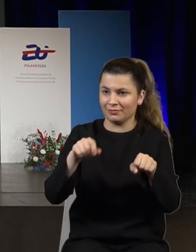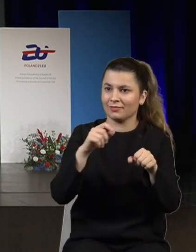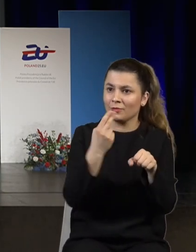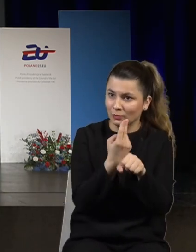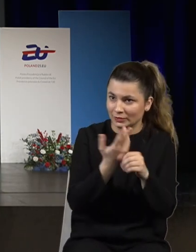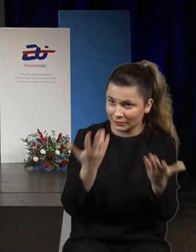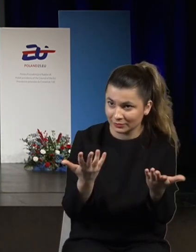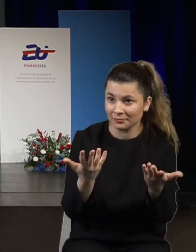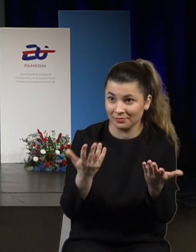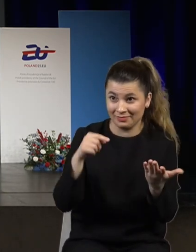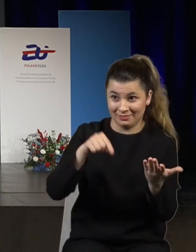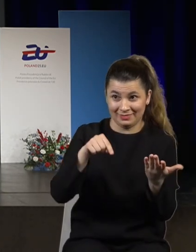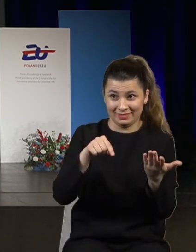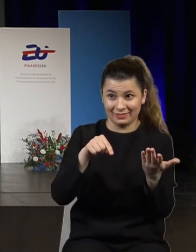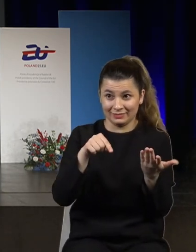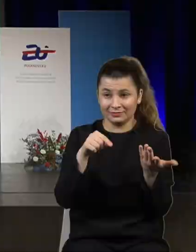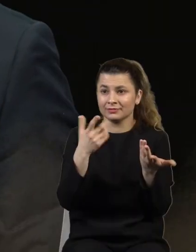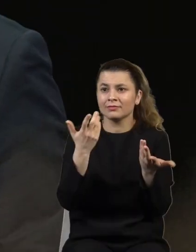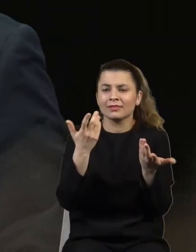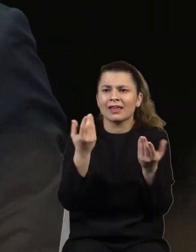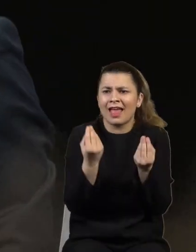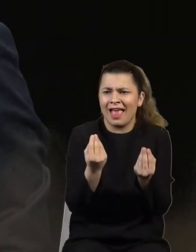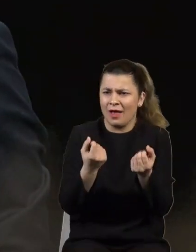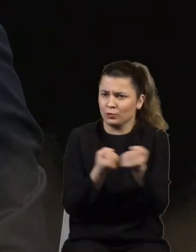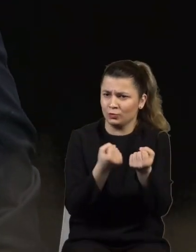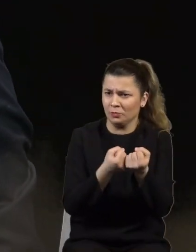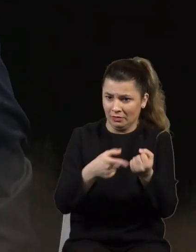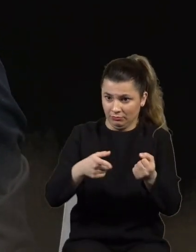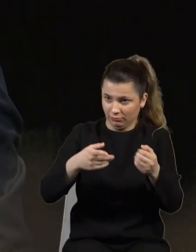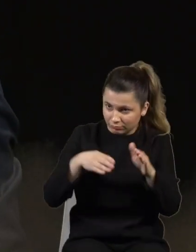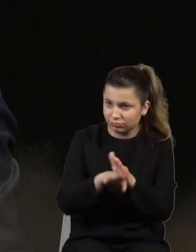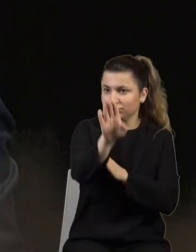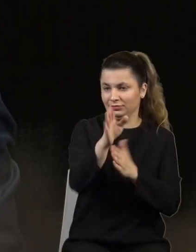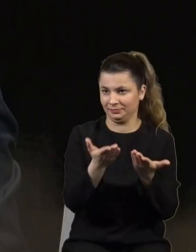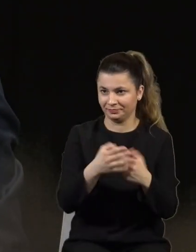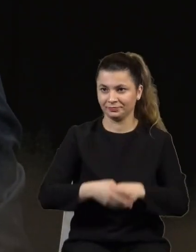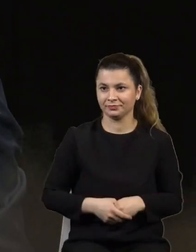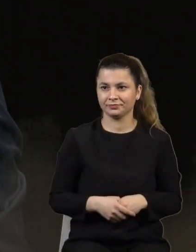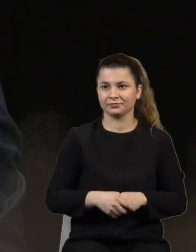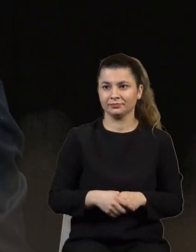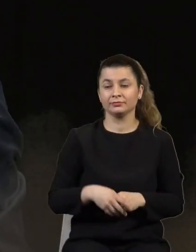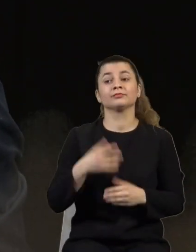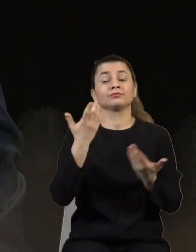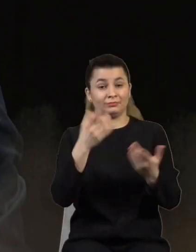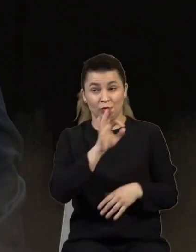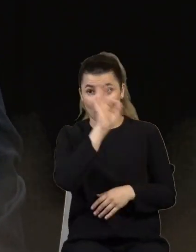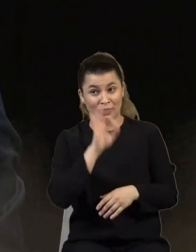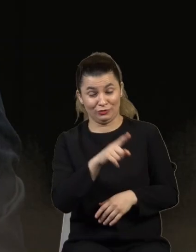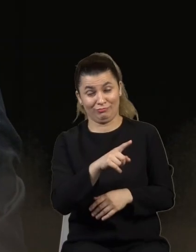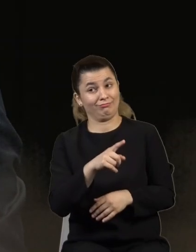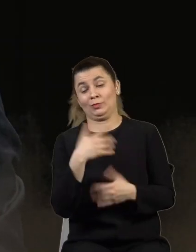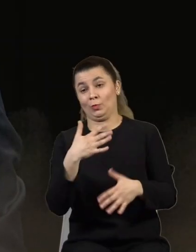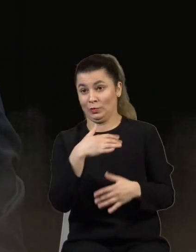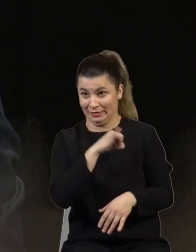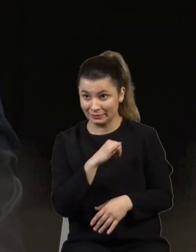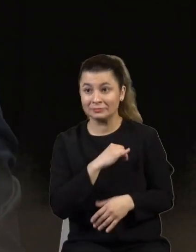Interesting question. Yes, let me risk a thesis, risk